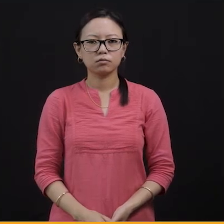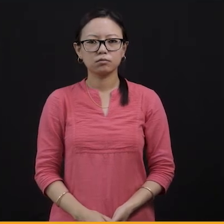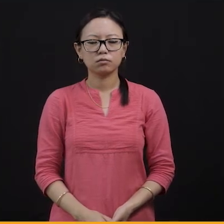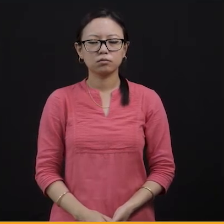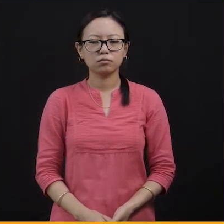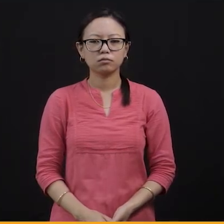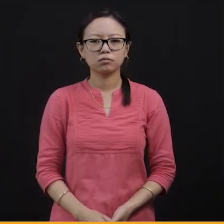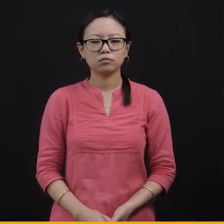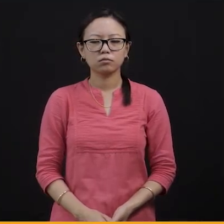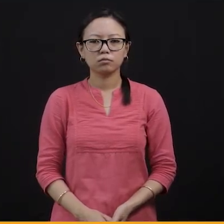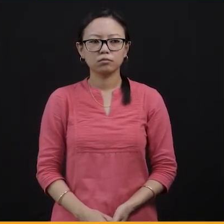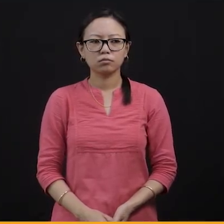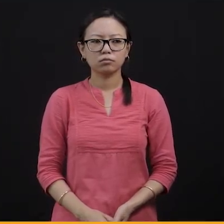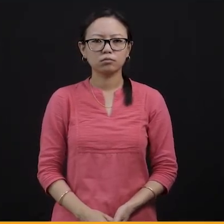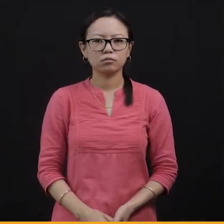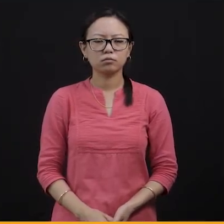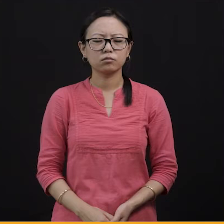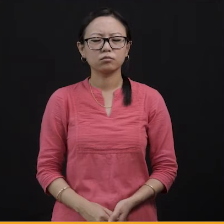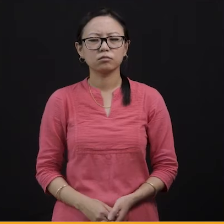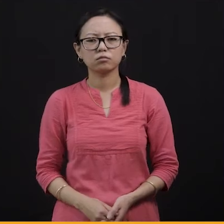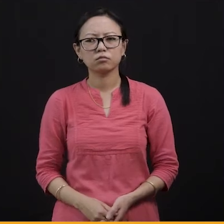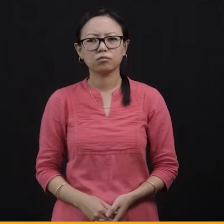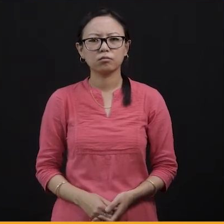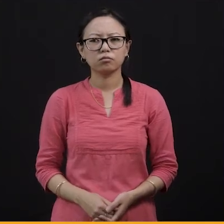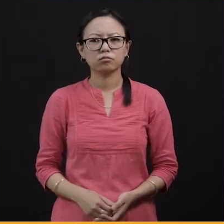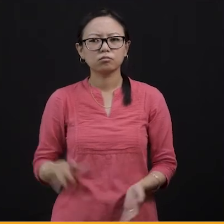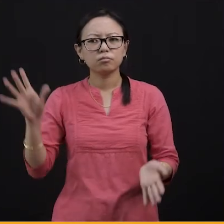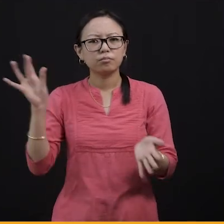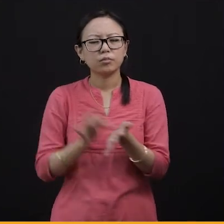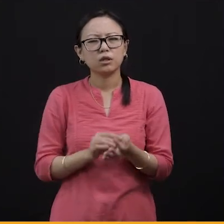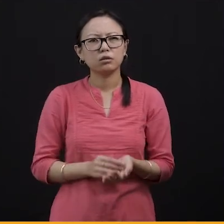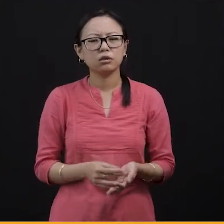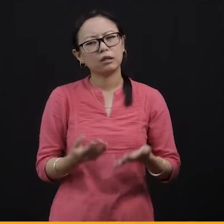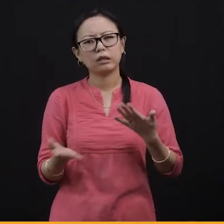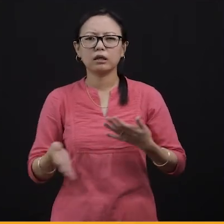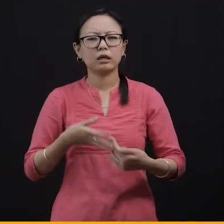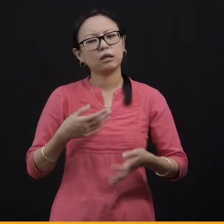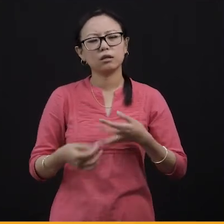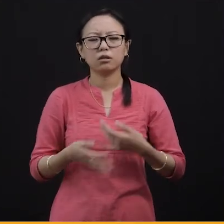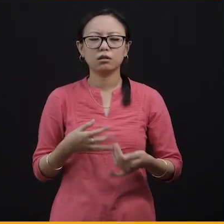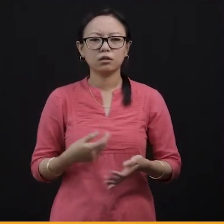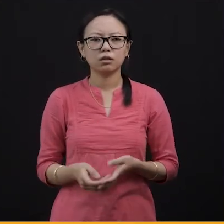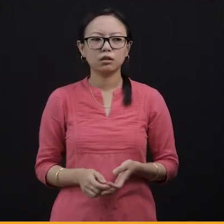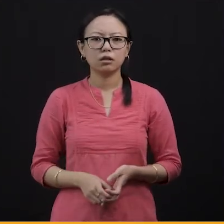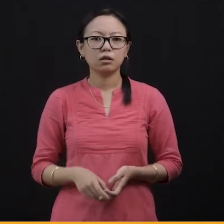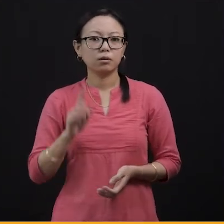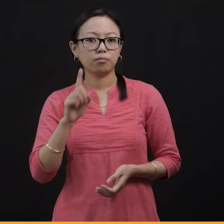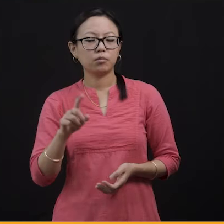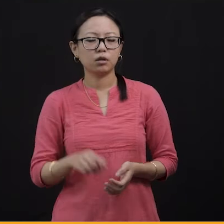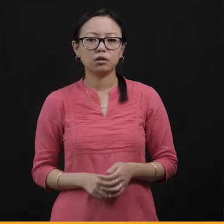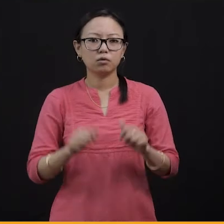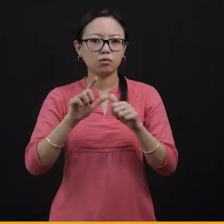Now, students, it can be any magnet. It can be any magnet, but all the